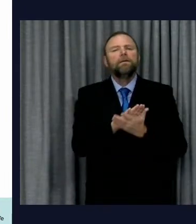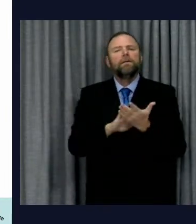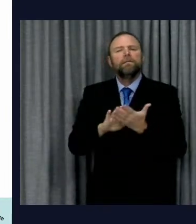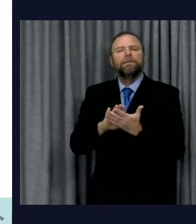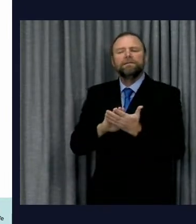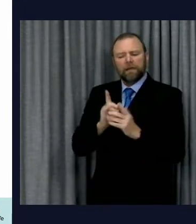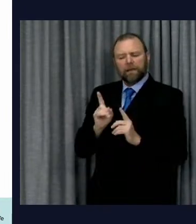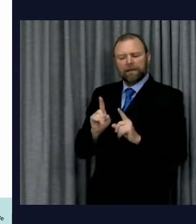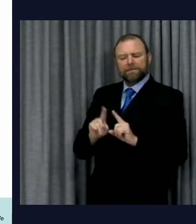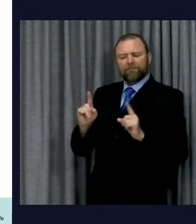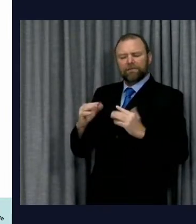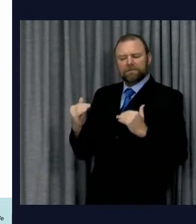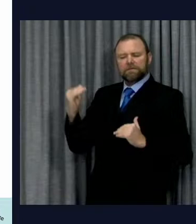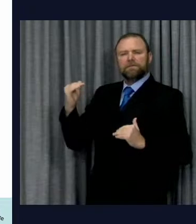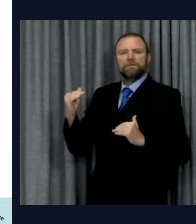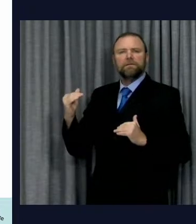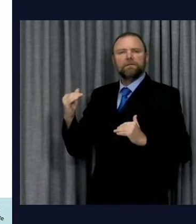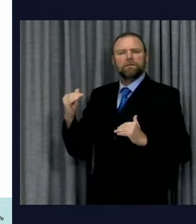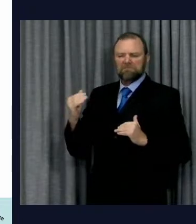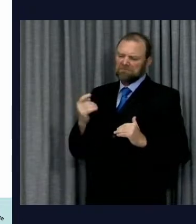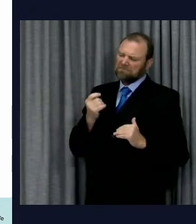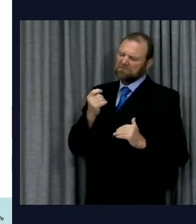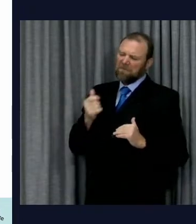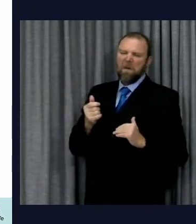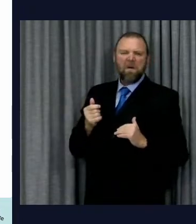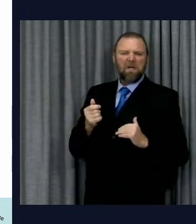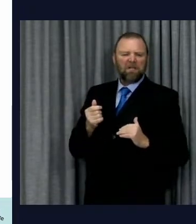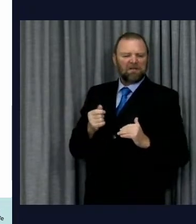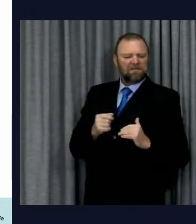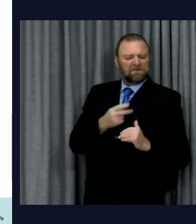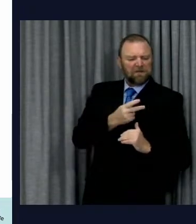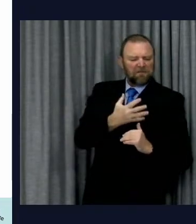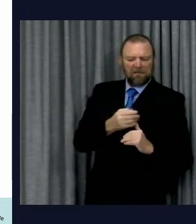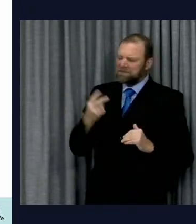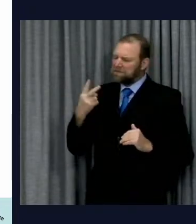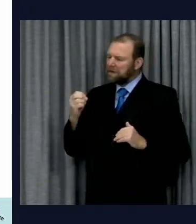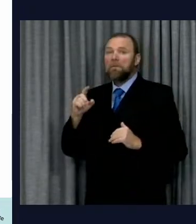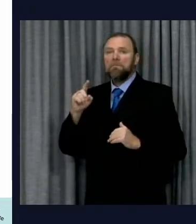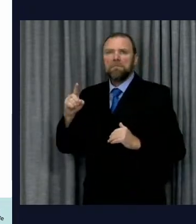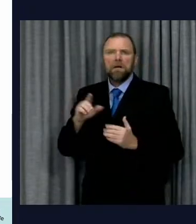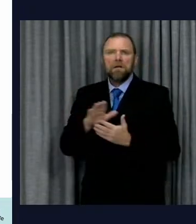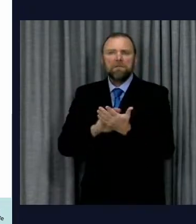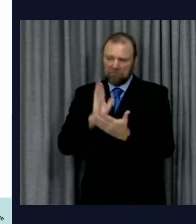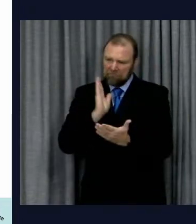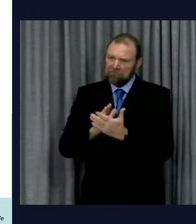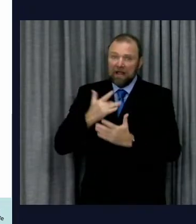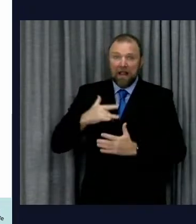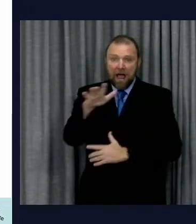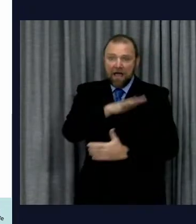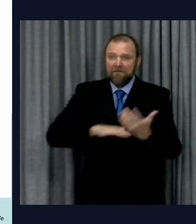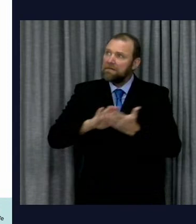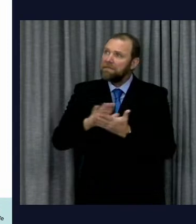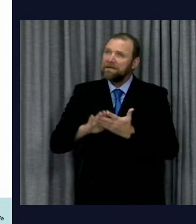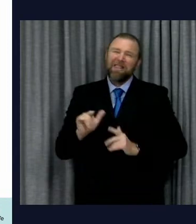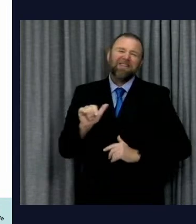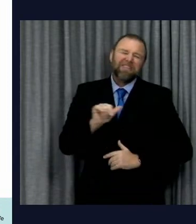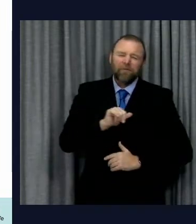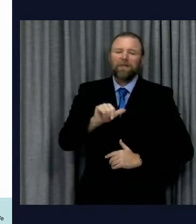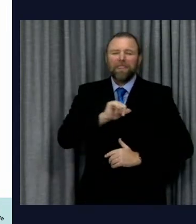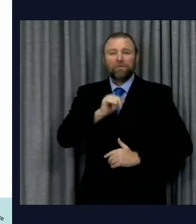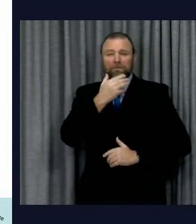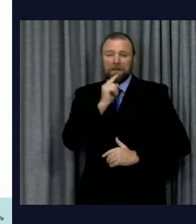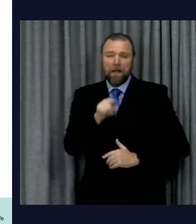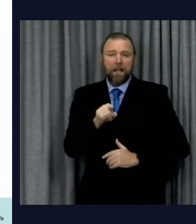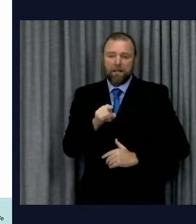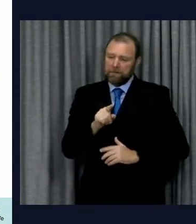people who otherwise would have fallen ill here in Wales. You can see very clearly on